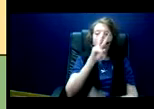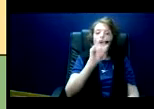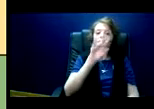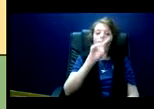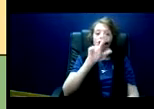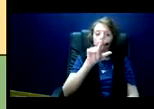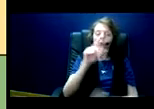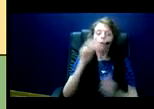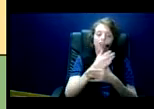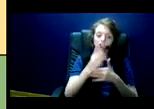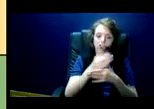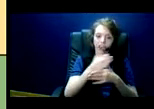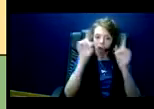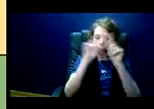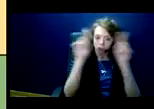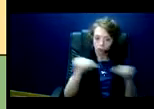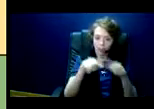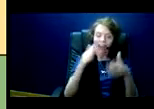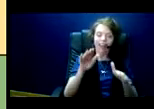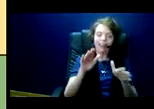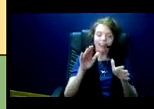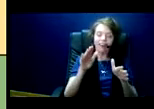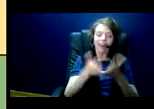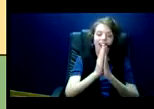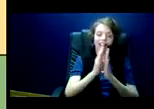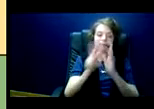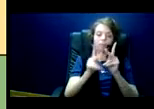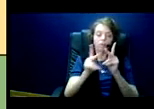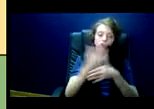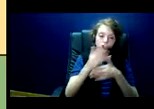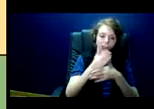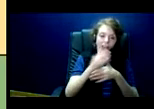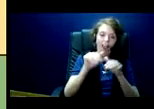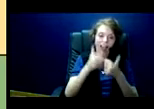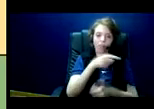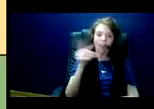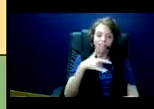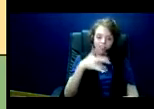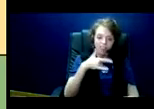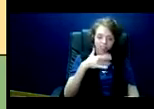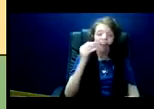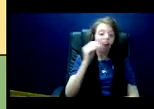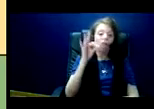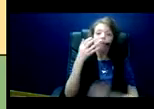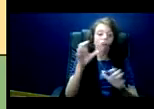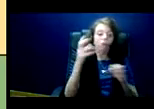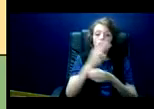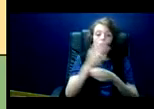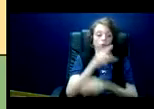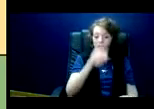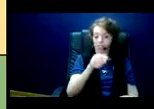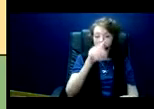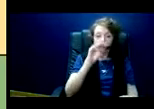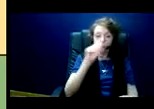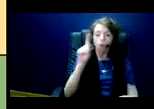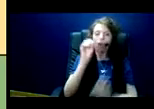share the screen and then either ask folks to type in the chat how they're feeling, share one by one, or even if we didn't want to use this mood meter, we could